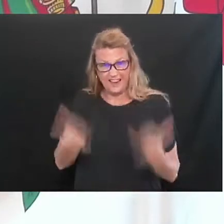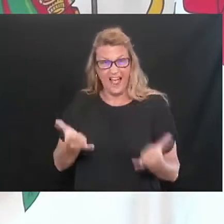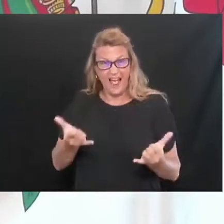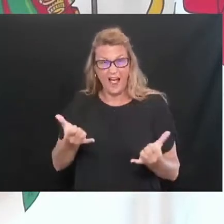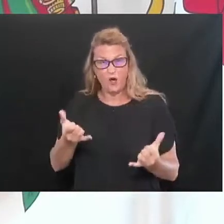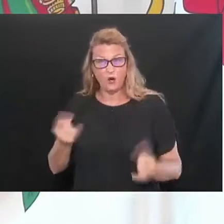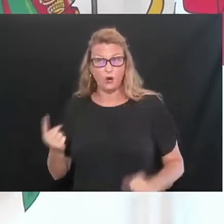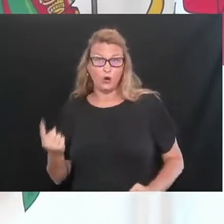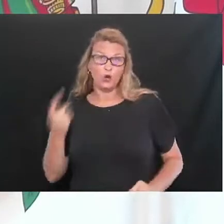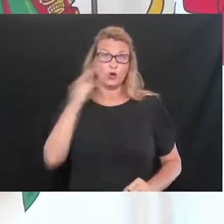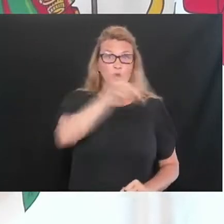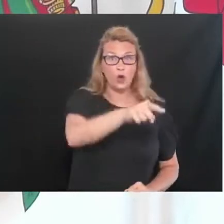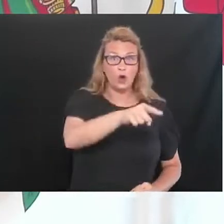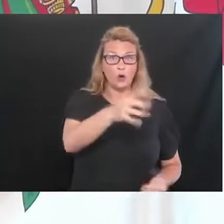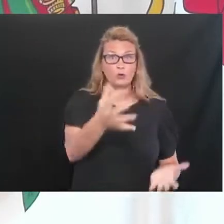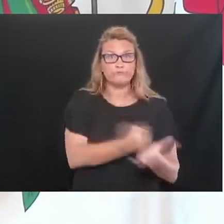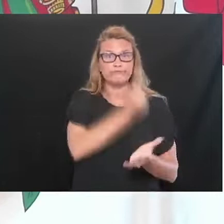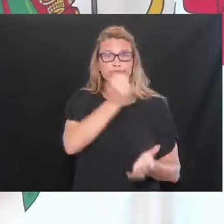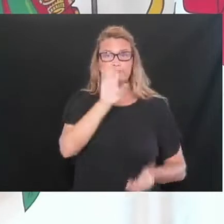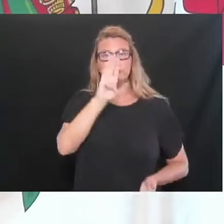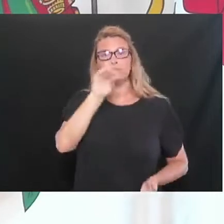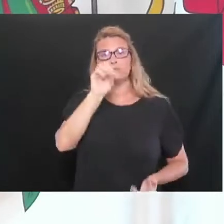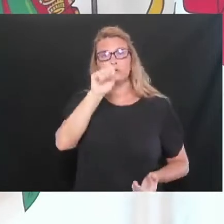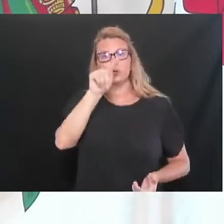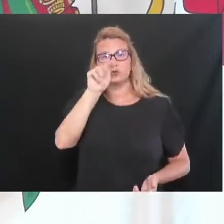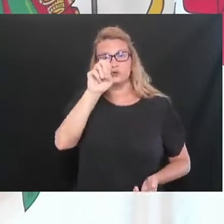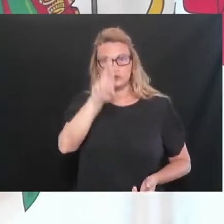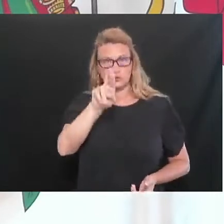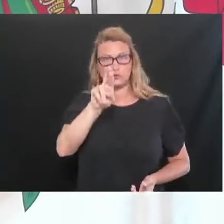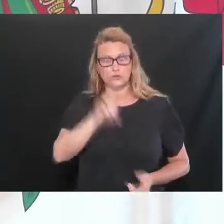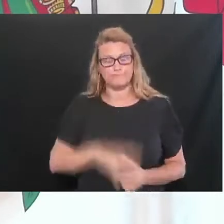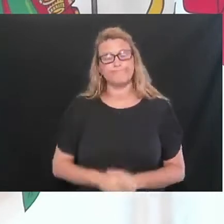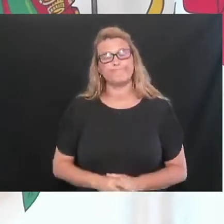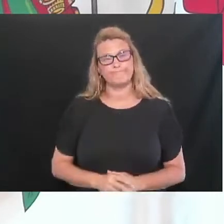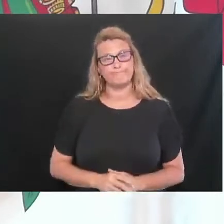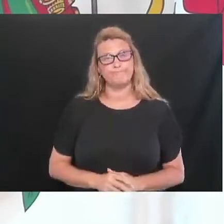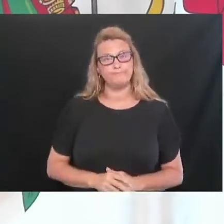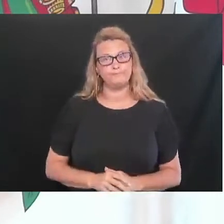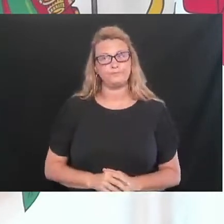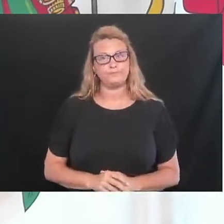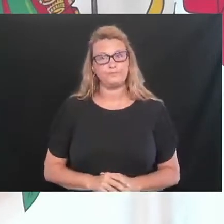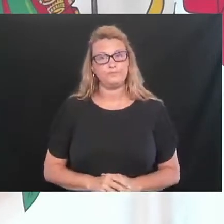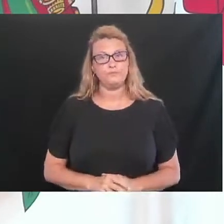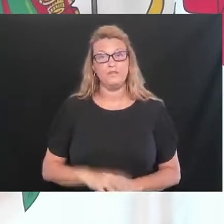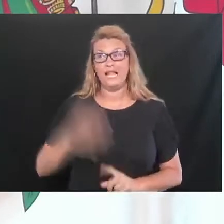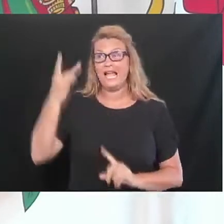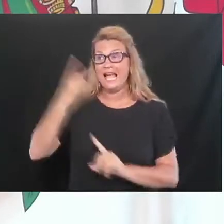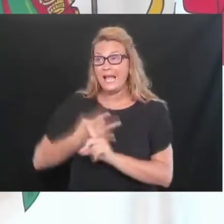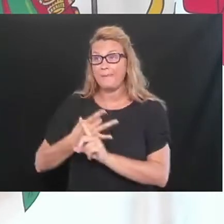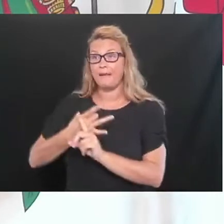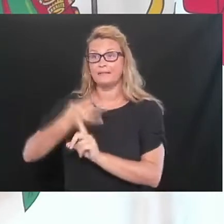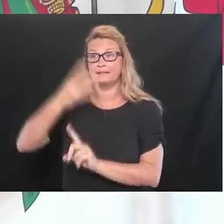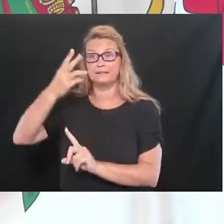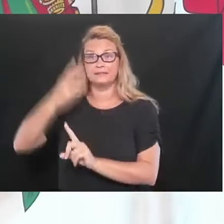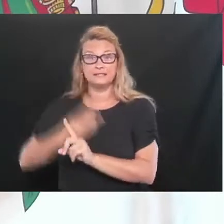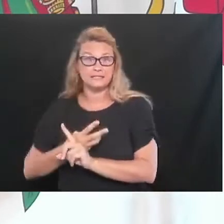immediately right now and get their booster dose and everything. You know, if you're 8 months or 6 months